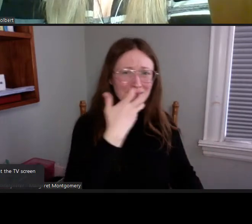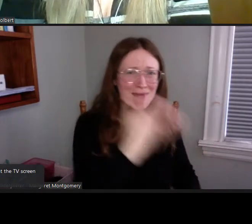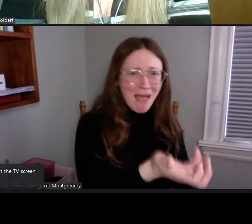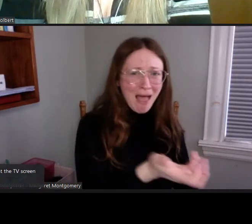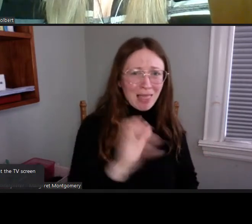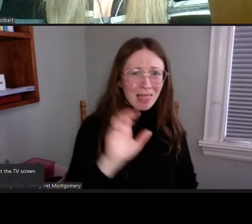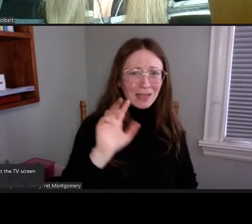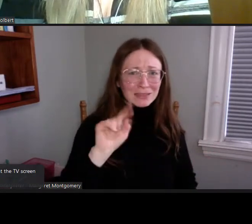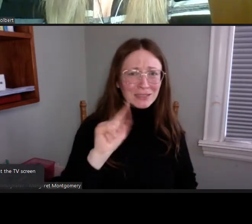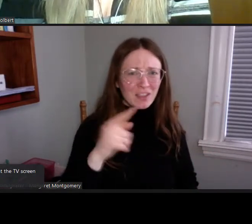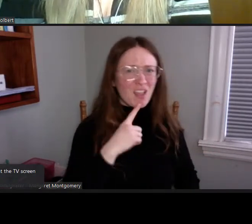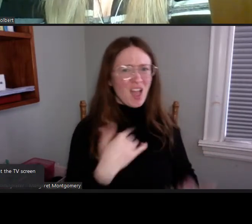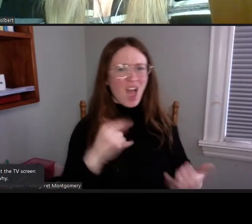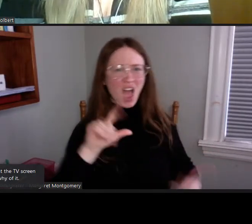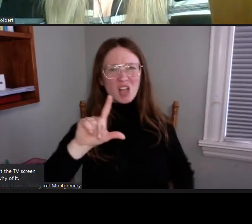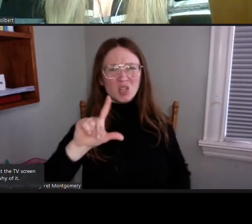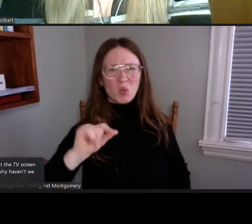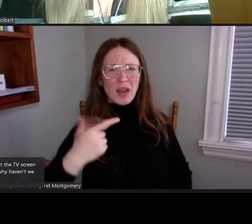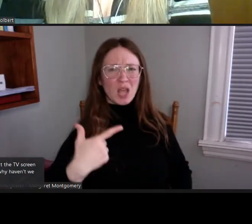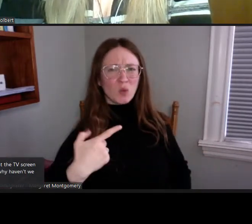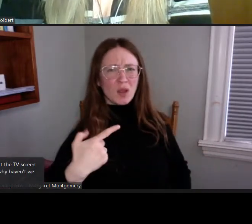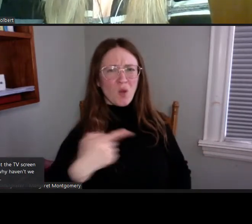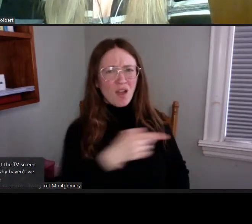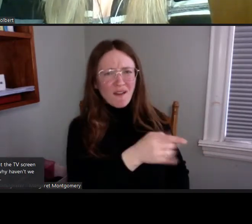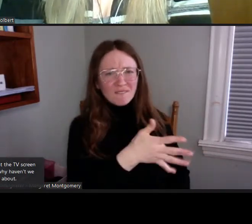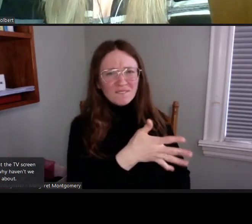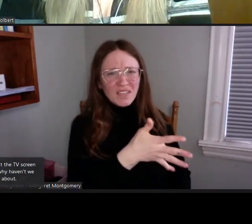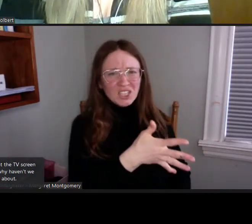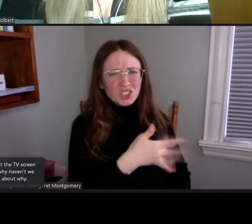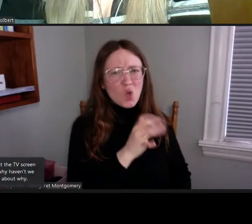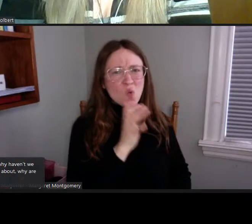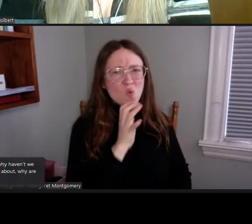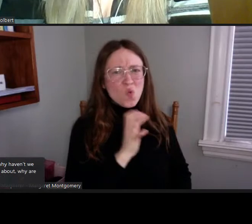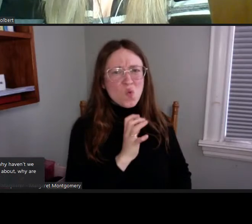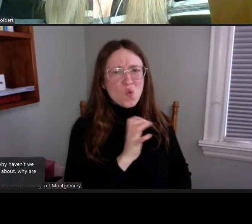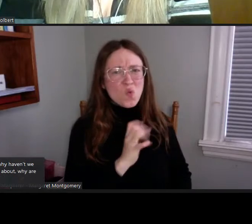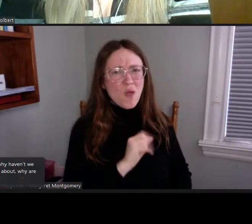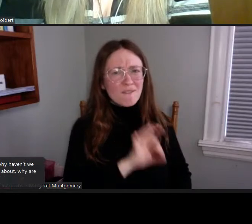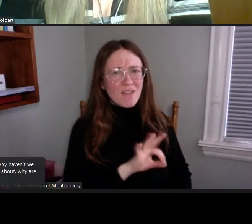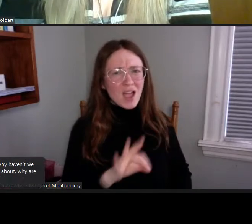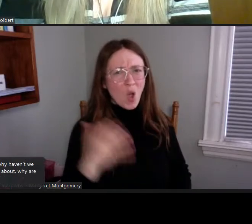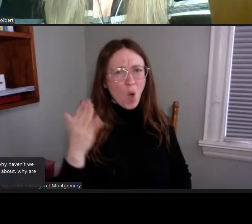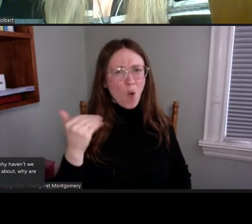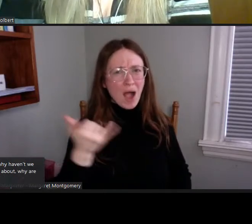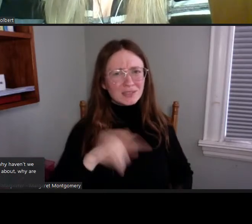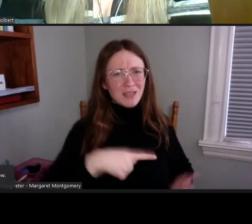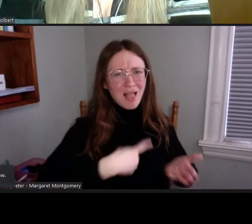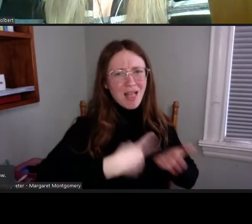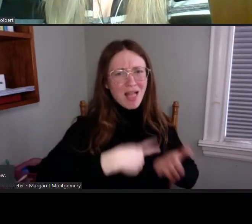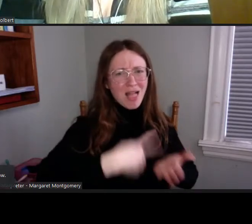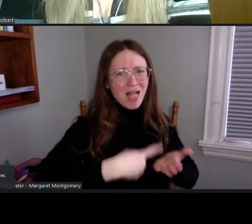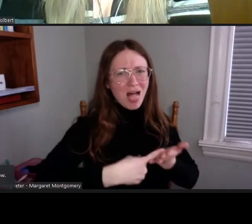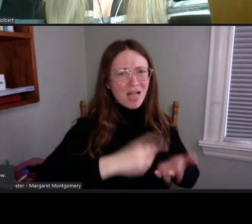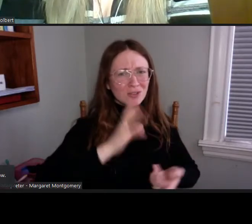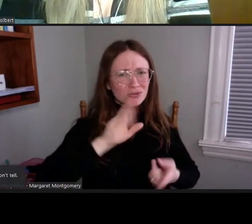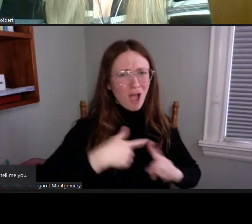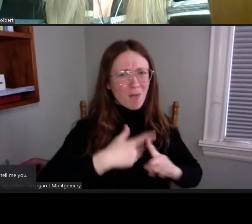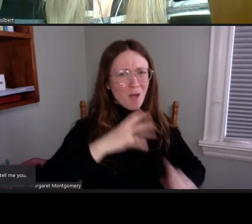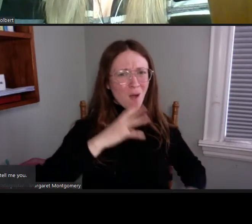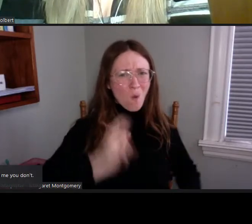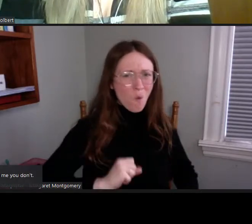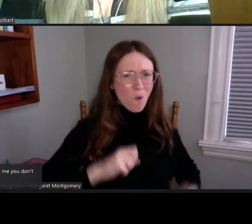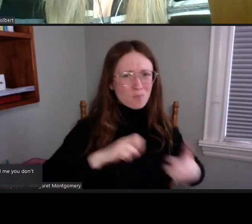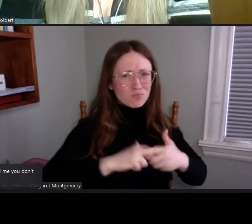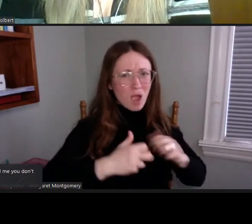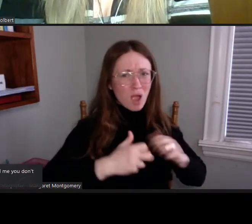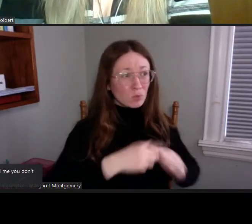it's 2021. Why haven't we done this? What are you talking about? Why are we still talking this issue? Why, you know, don't tell me you don't know.